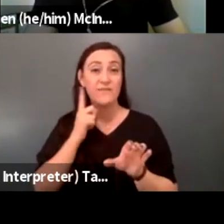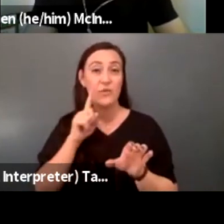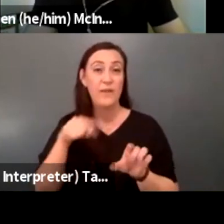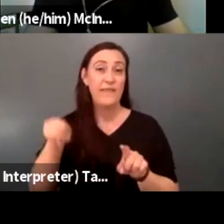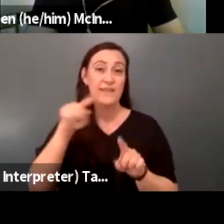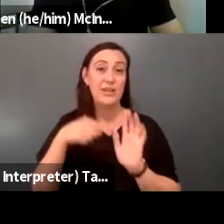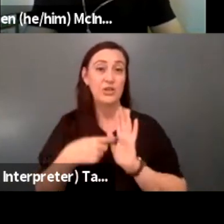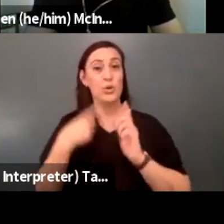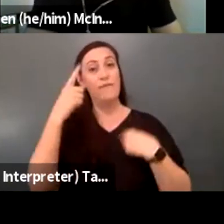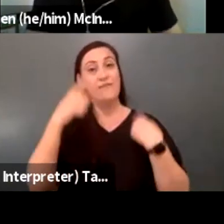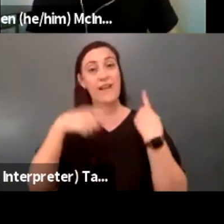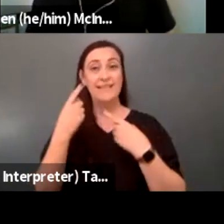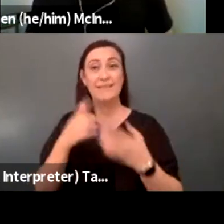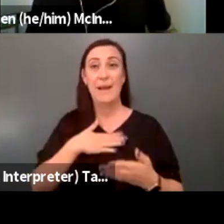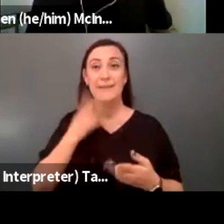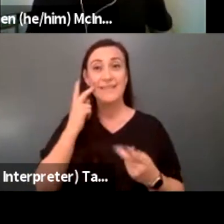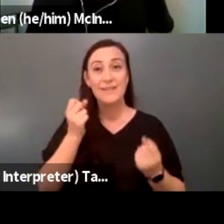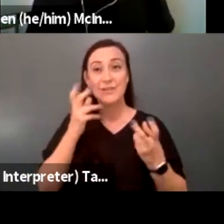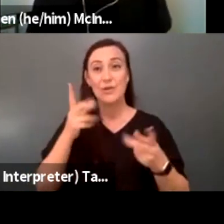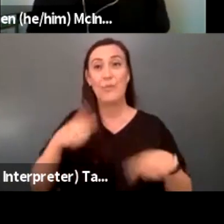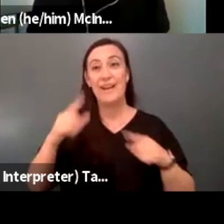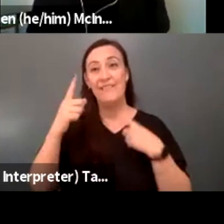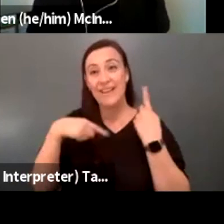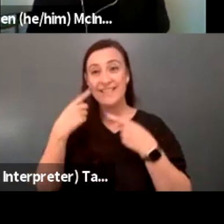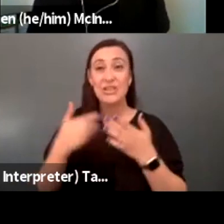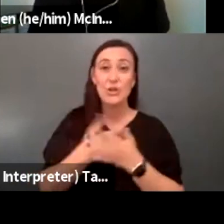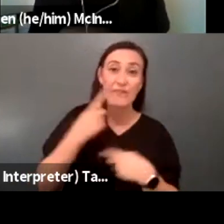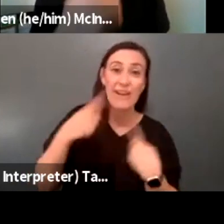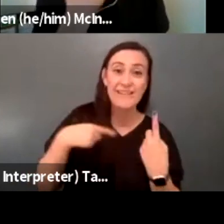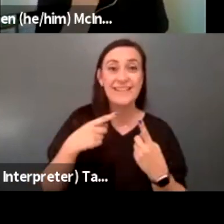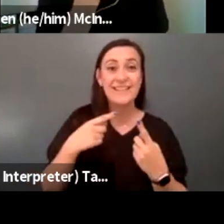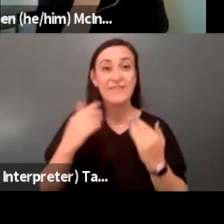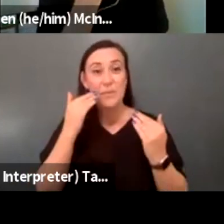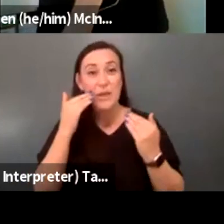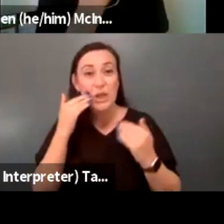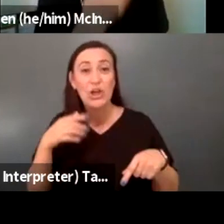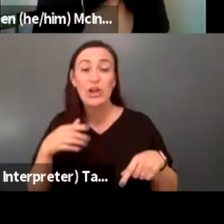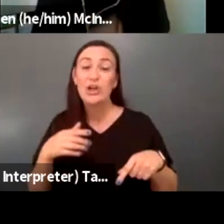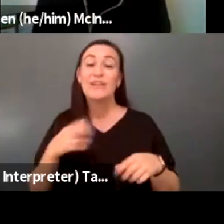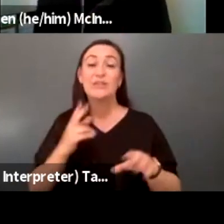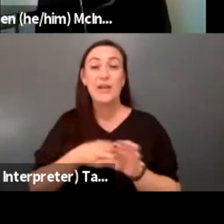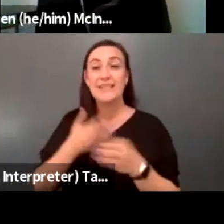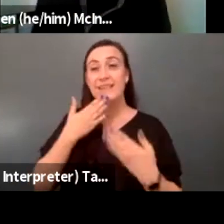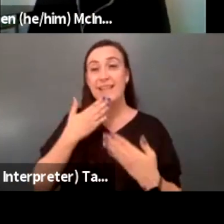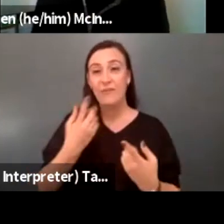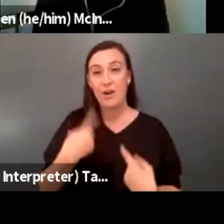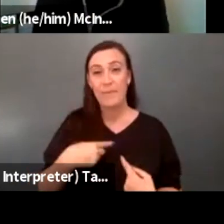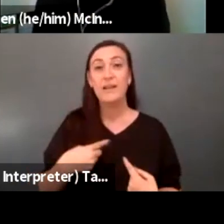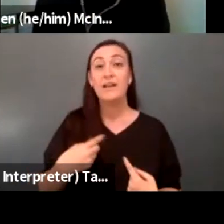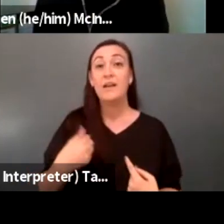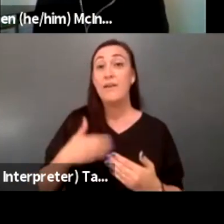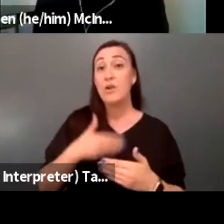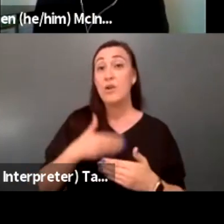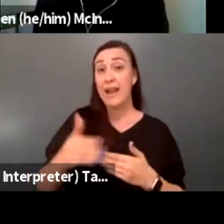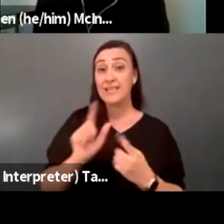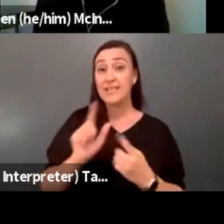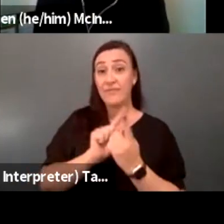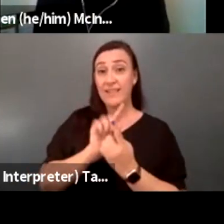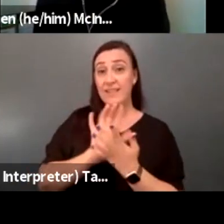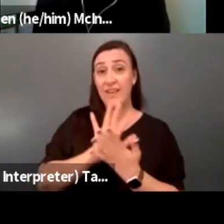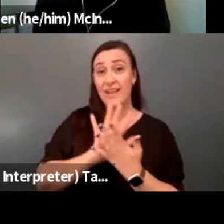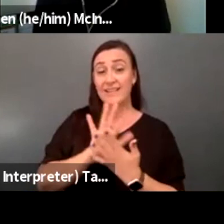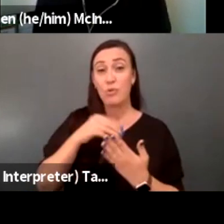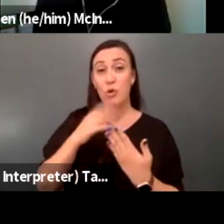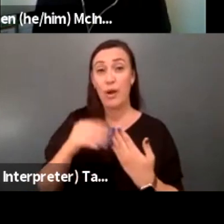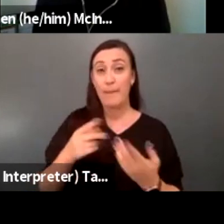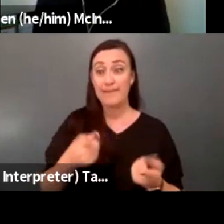so glad to see so many familiar faces and new faces from our community joining us as well. We actually have our next face-to-face program